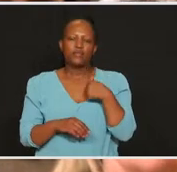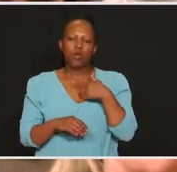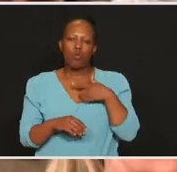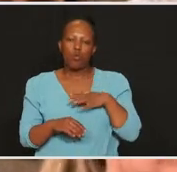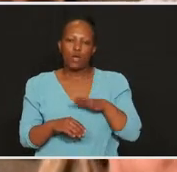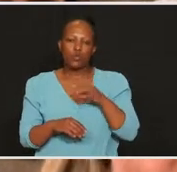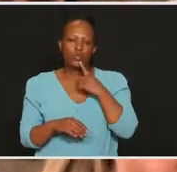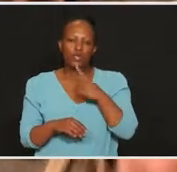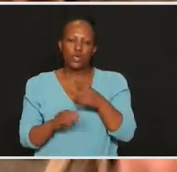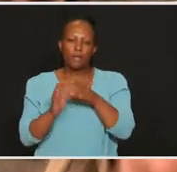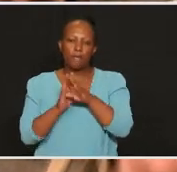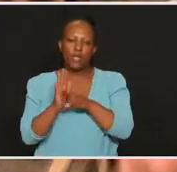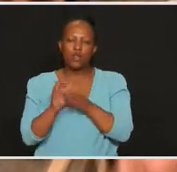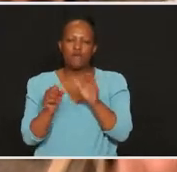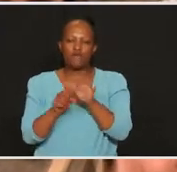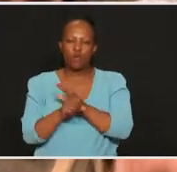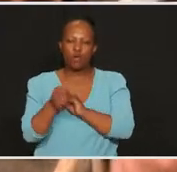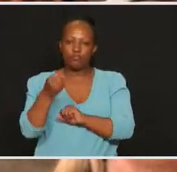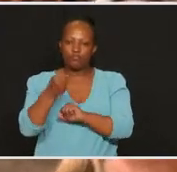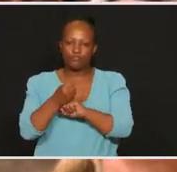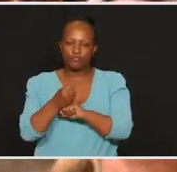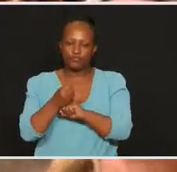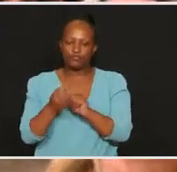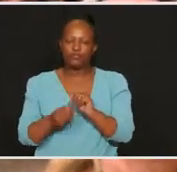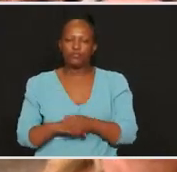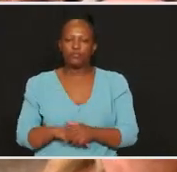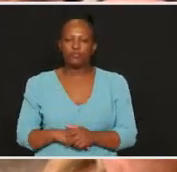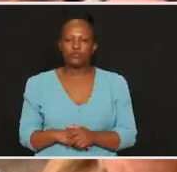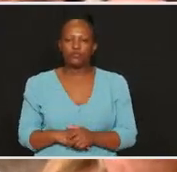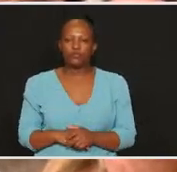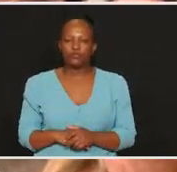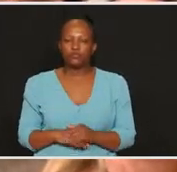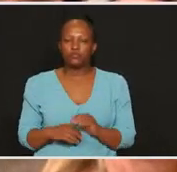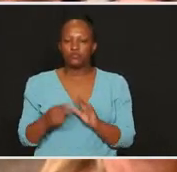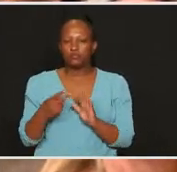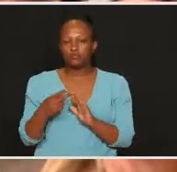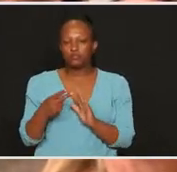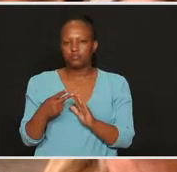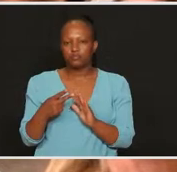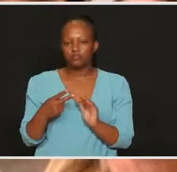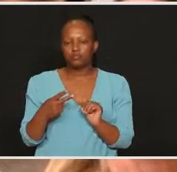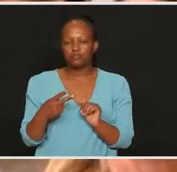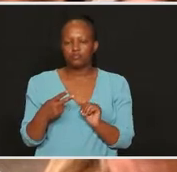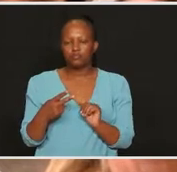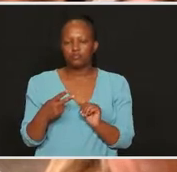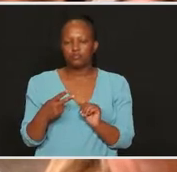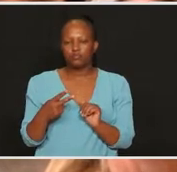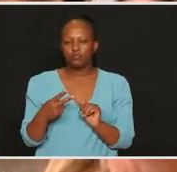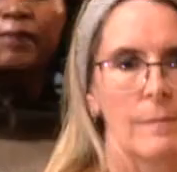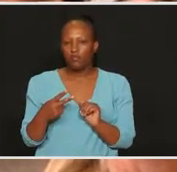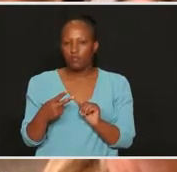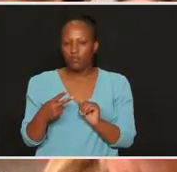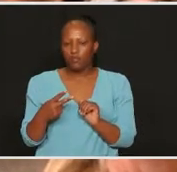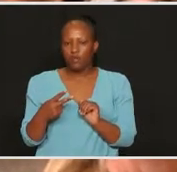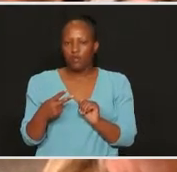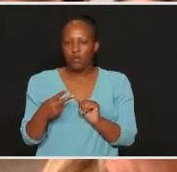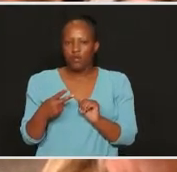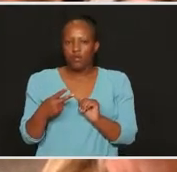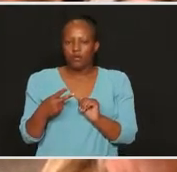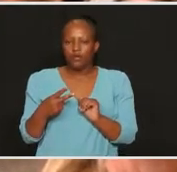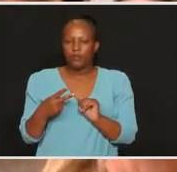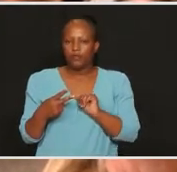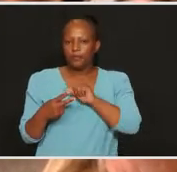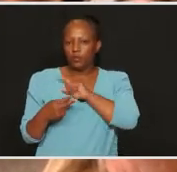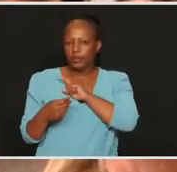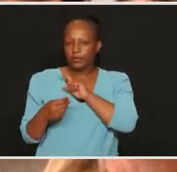the bill it's entity second because it allows for